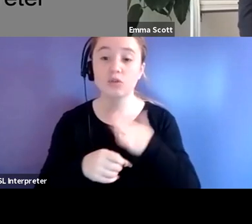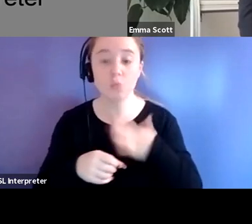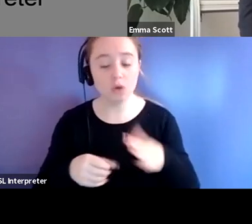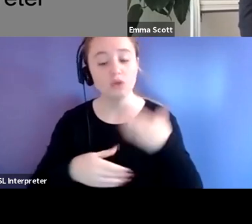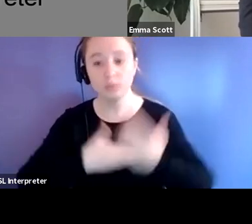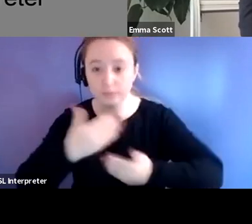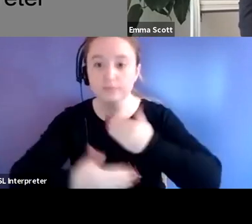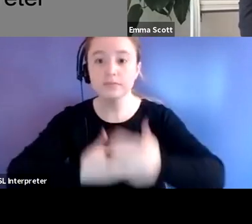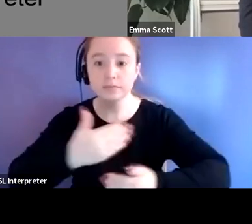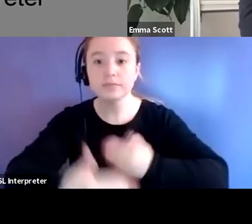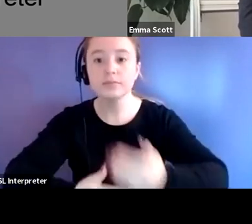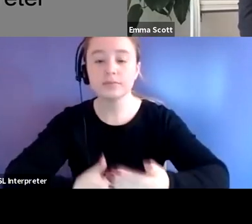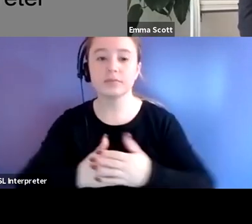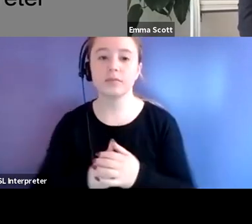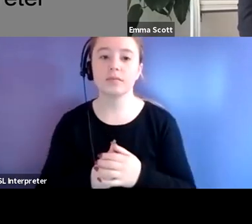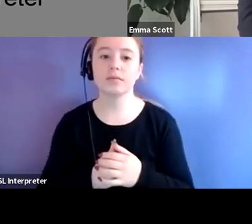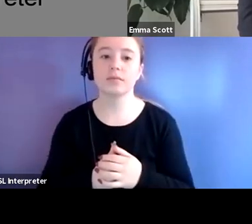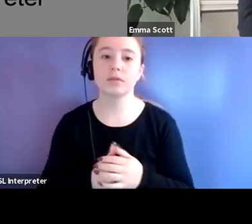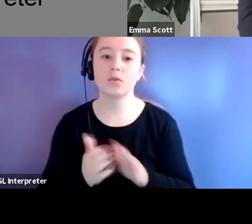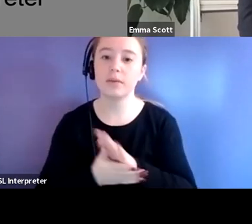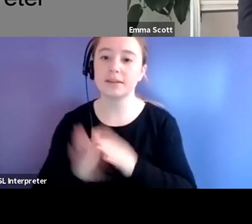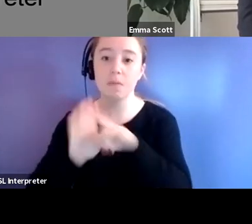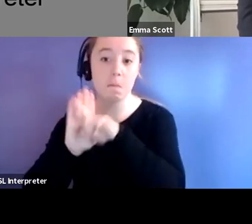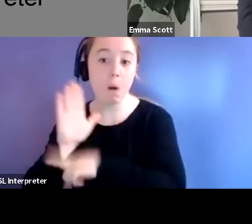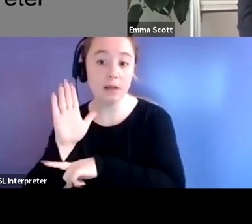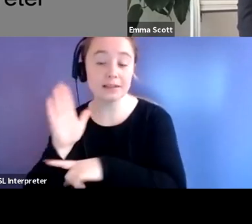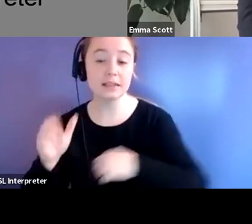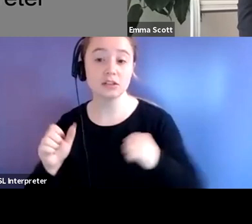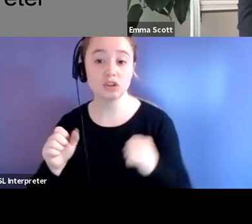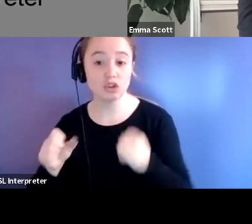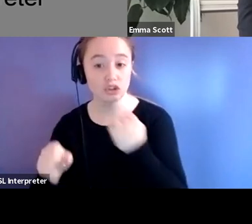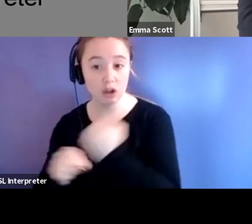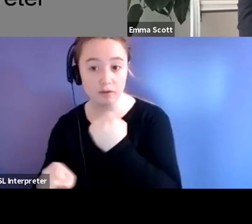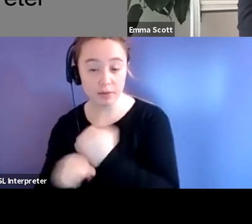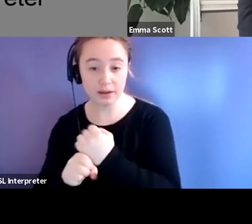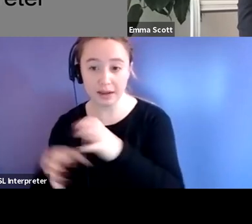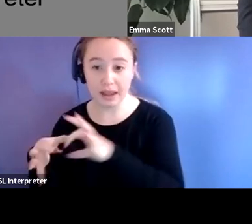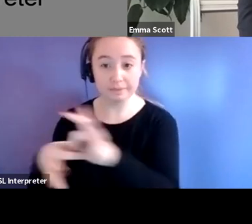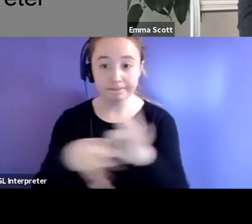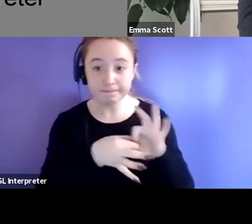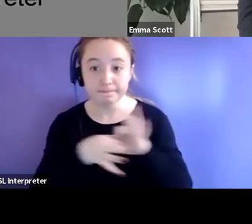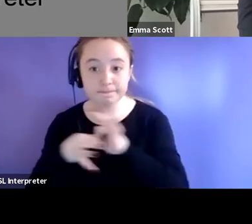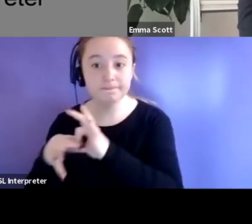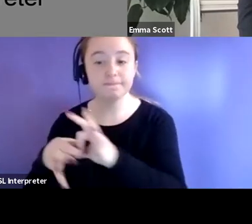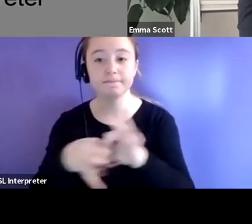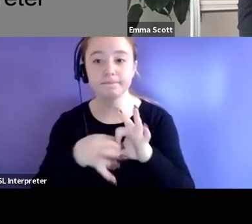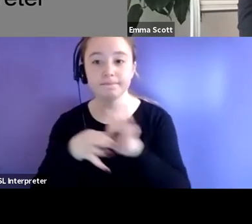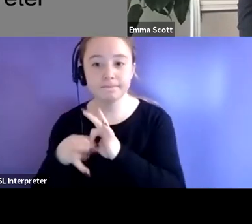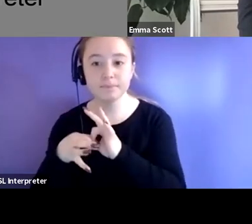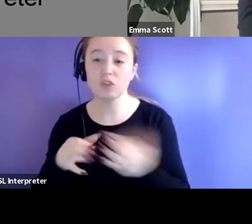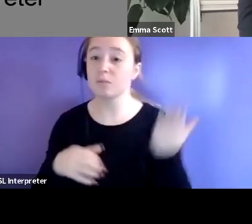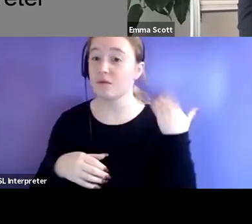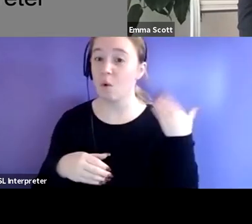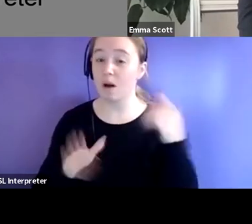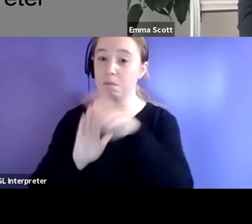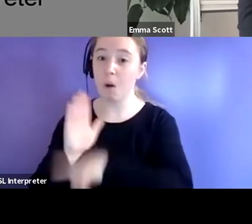that helps us bring together policies across Scottish Government that haven't necessarily naturally joined up in the past,